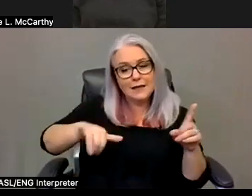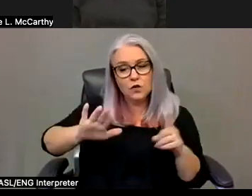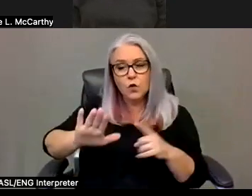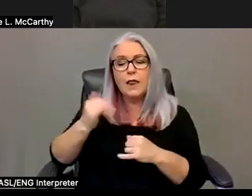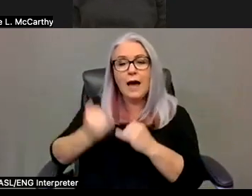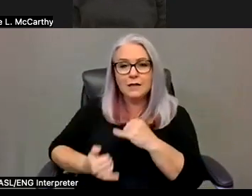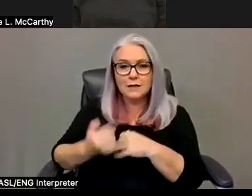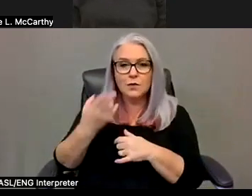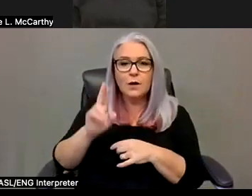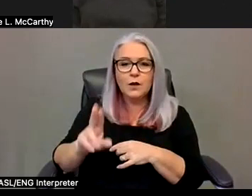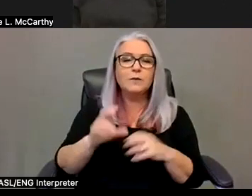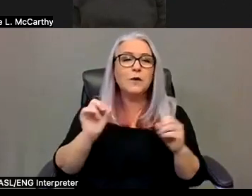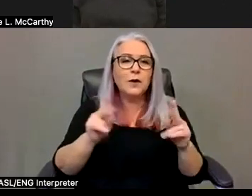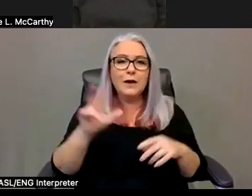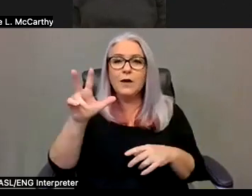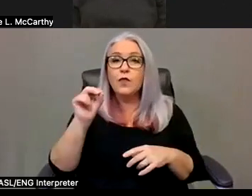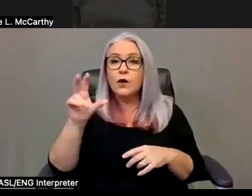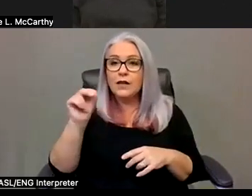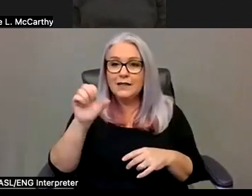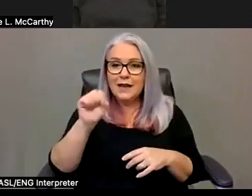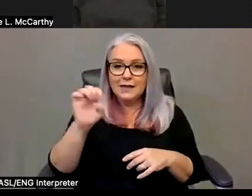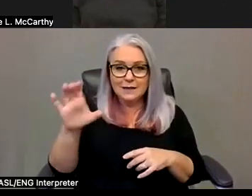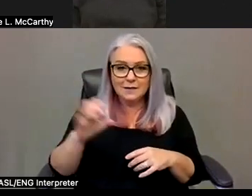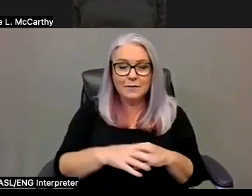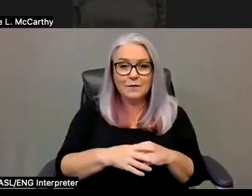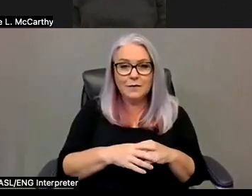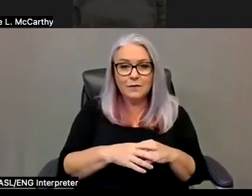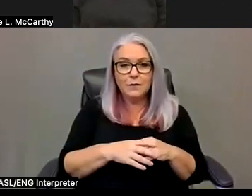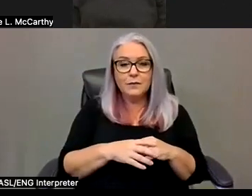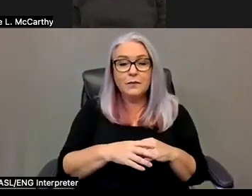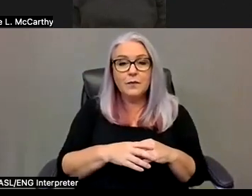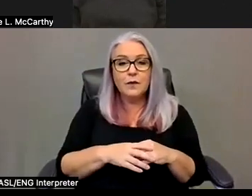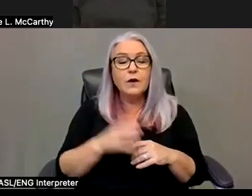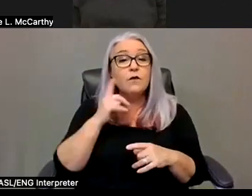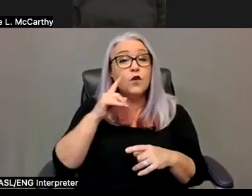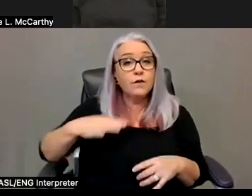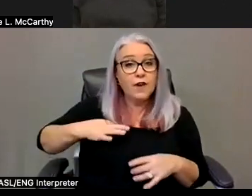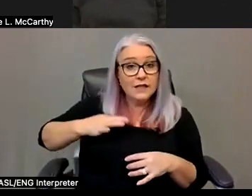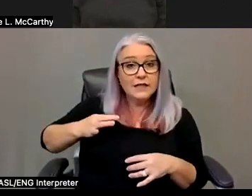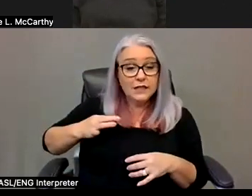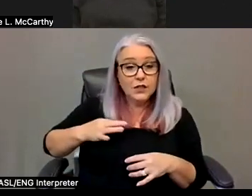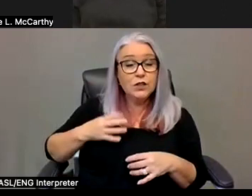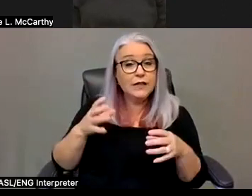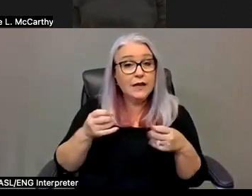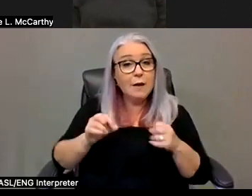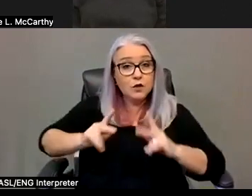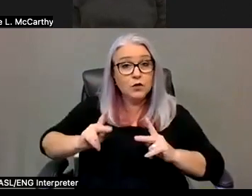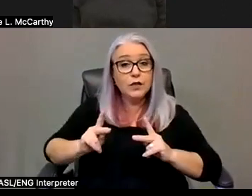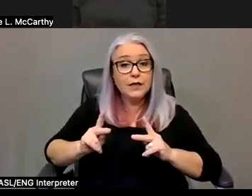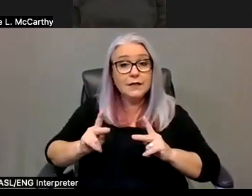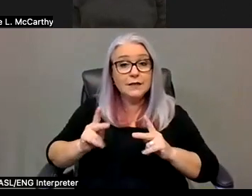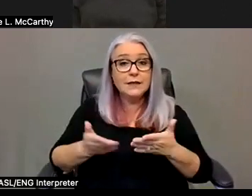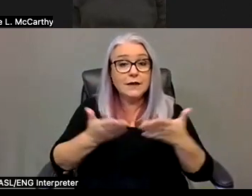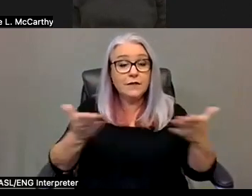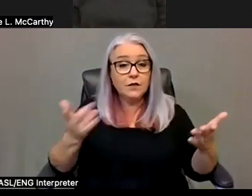rebuttal. You got it. 30 seconds. For the record, with regard to volunteerism and opportunities afforded to us by the